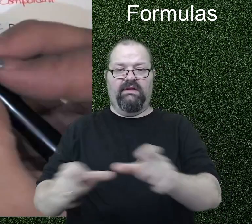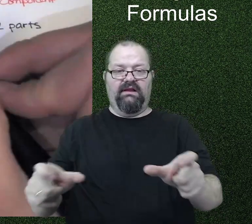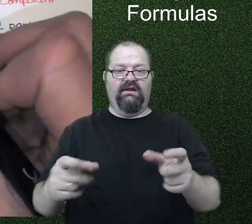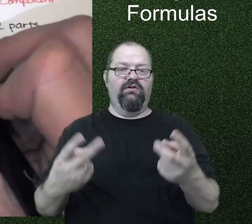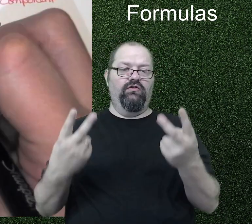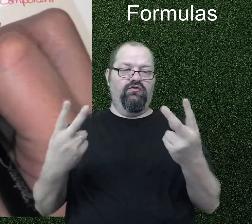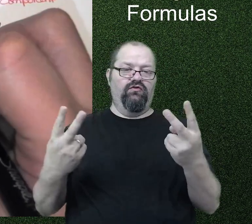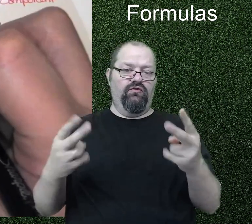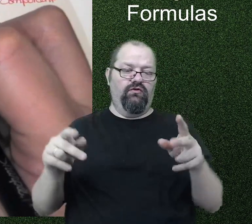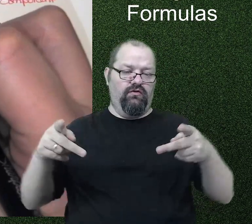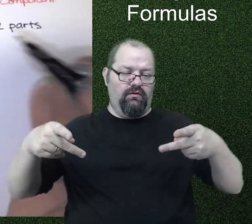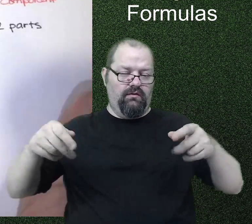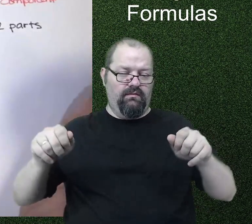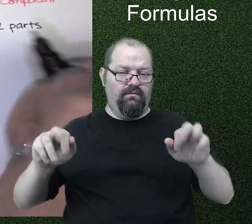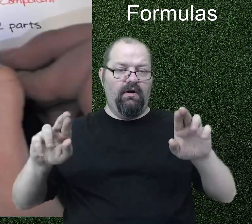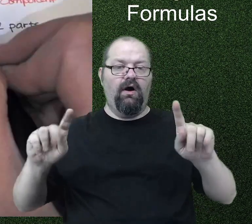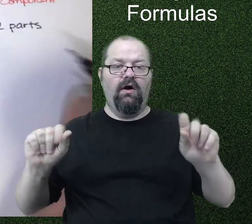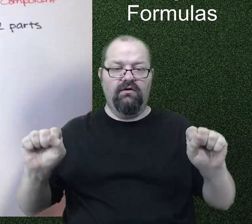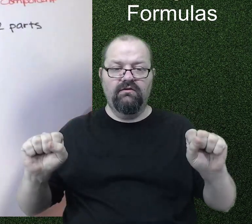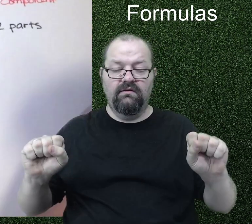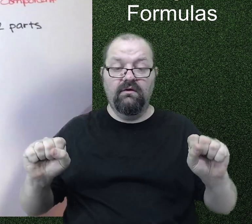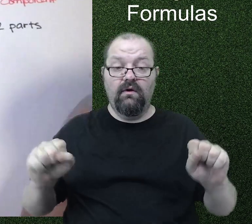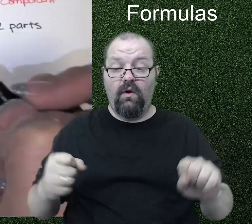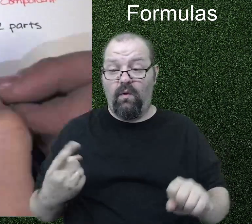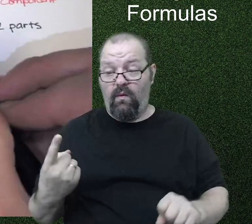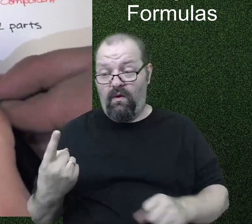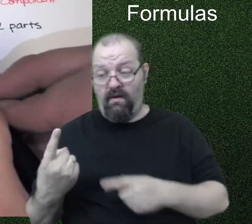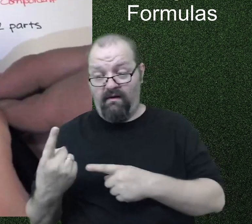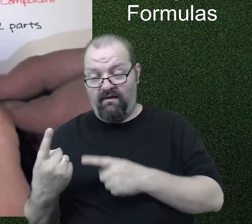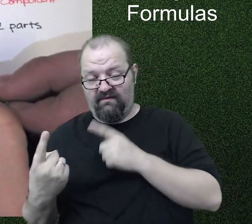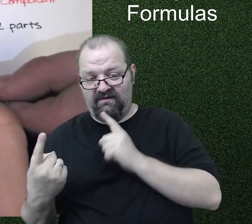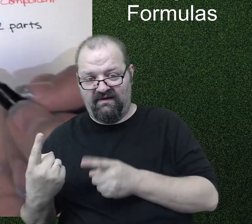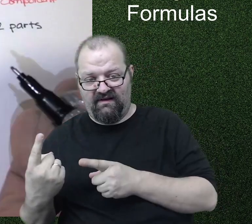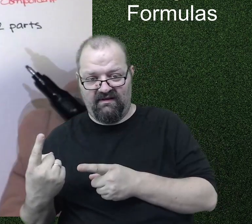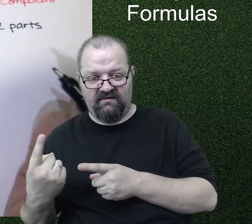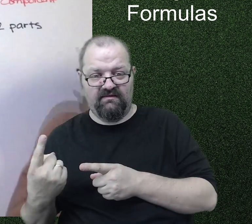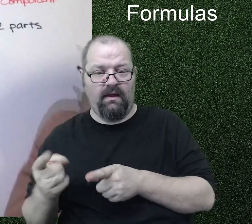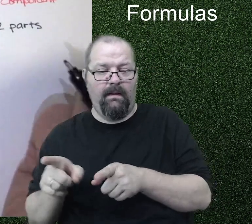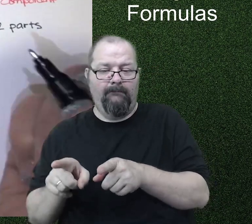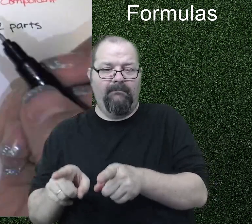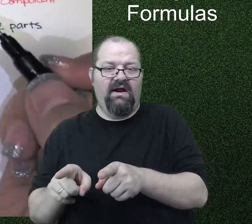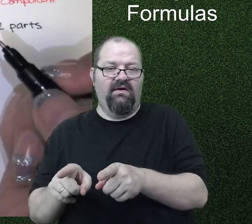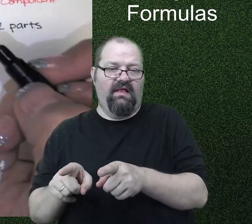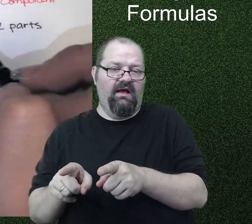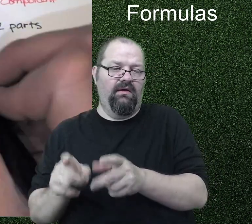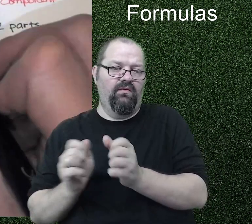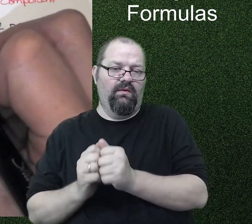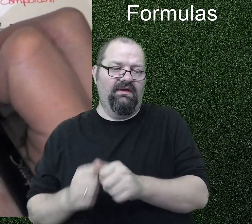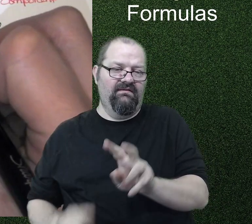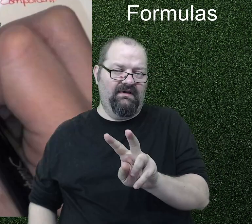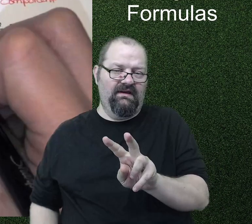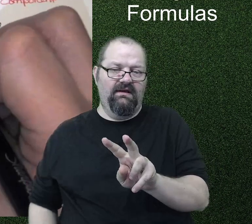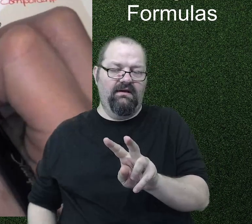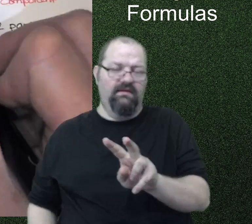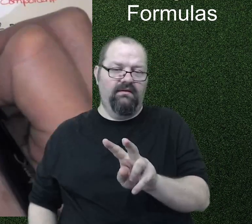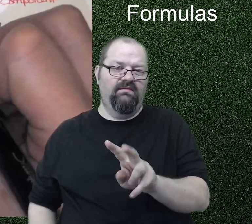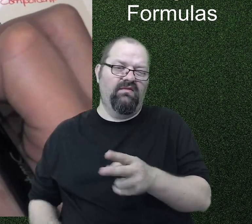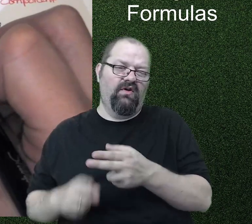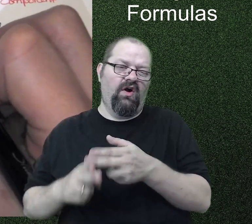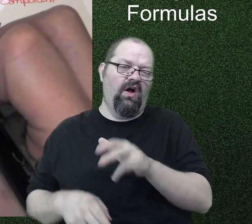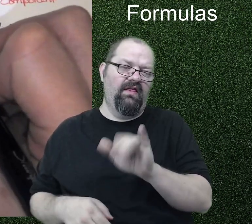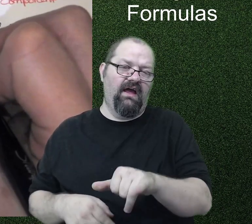parts. One part of U is parallel to V. So we're going to call that